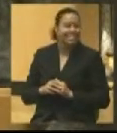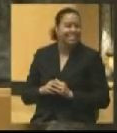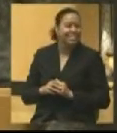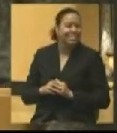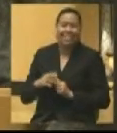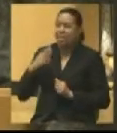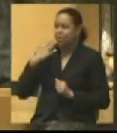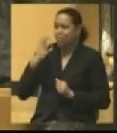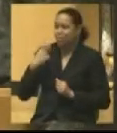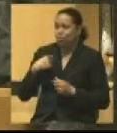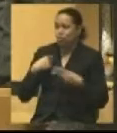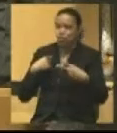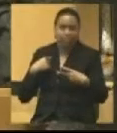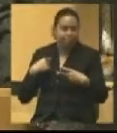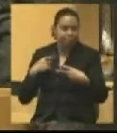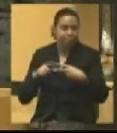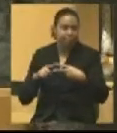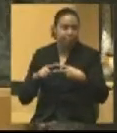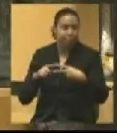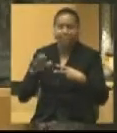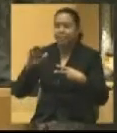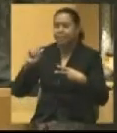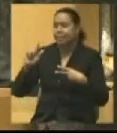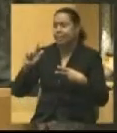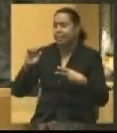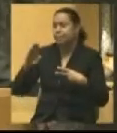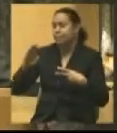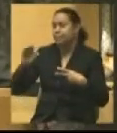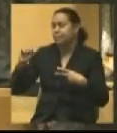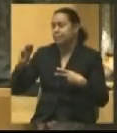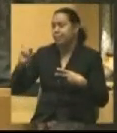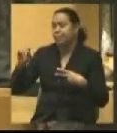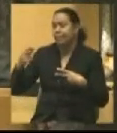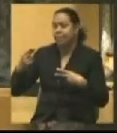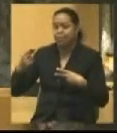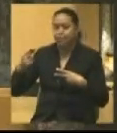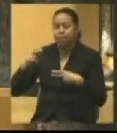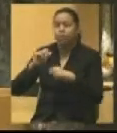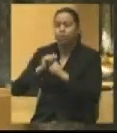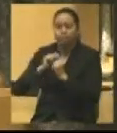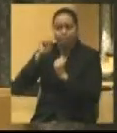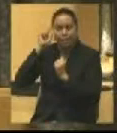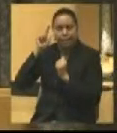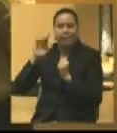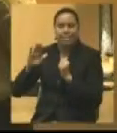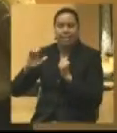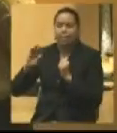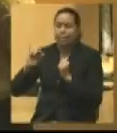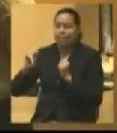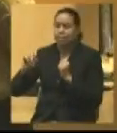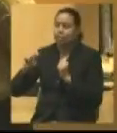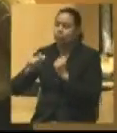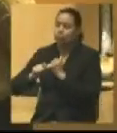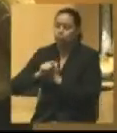Good morning. Two questions. Sure. One, Caleb Smith, a member of Lincoln's cabinet, threatened that he would resign if, in fact,